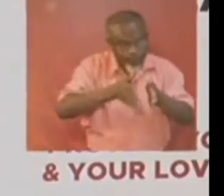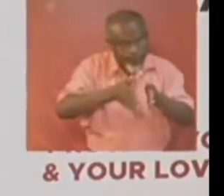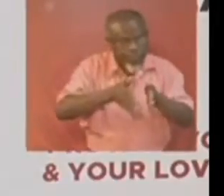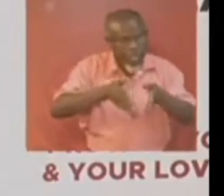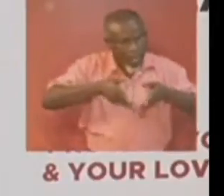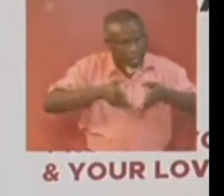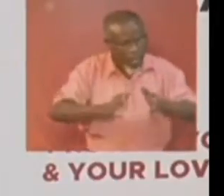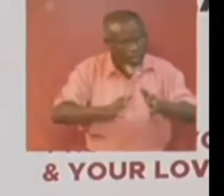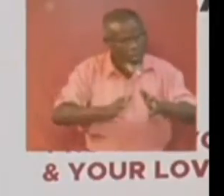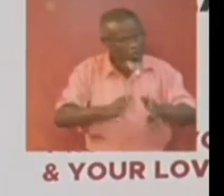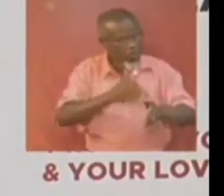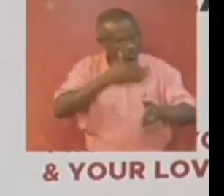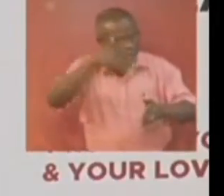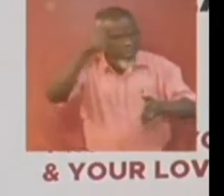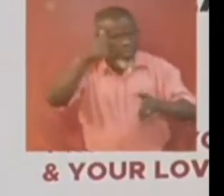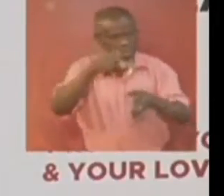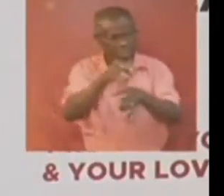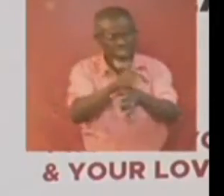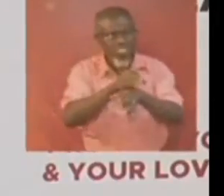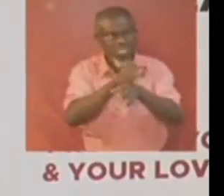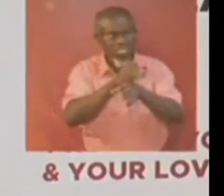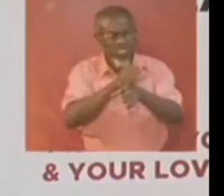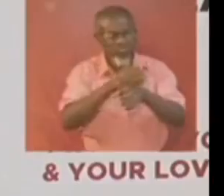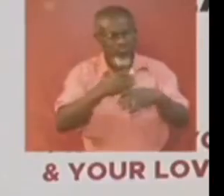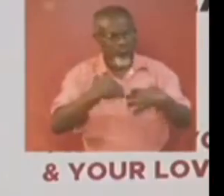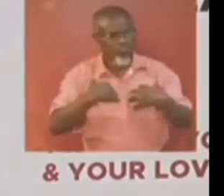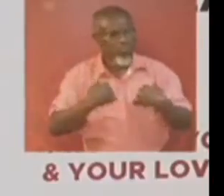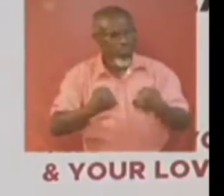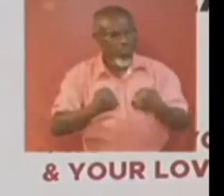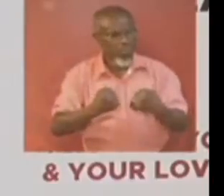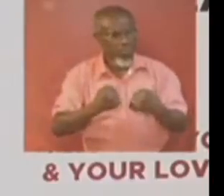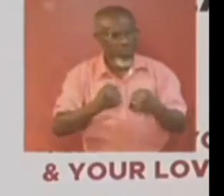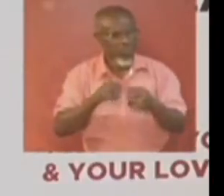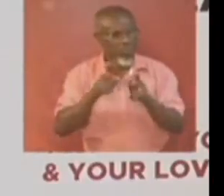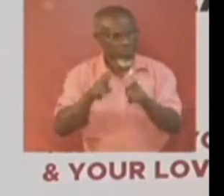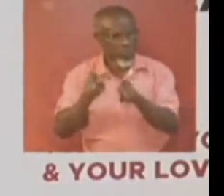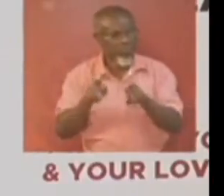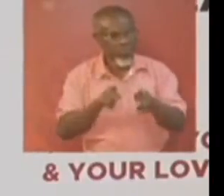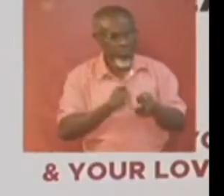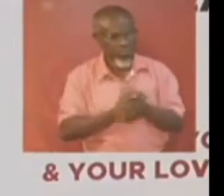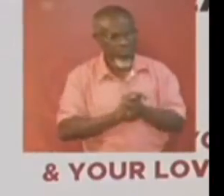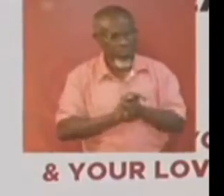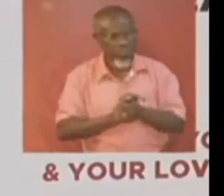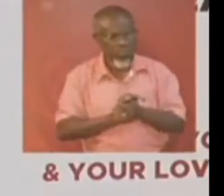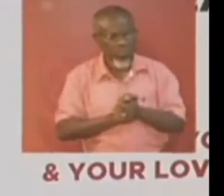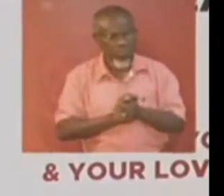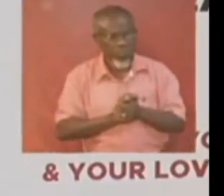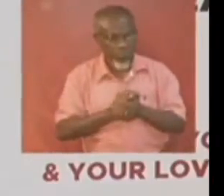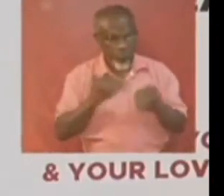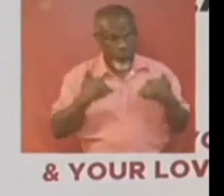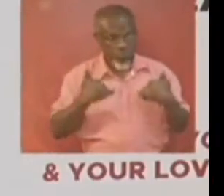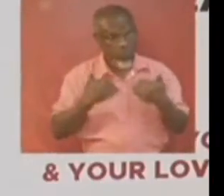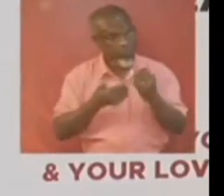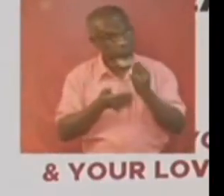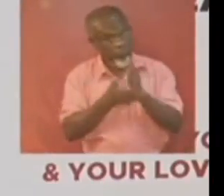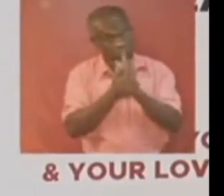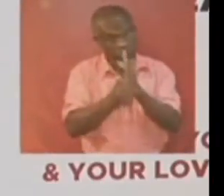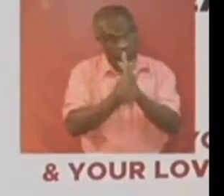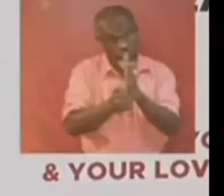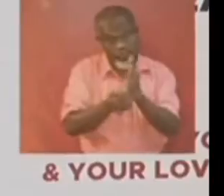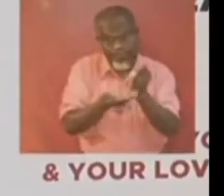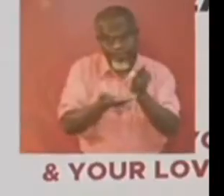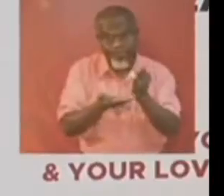that manage the COVID-19 pandemic. So, for example, We have a skill set that concentrates